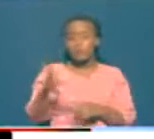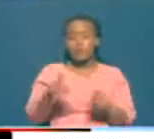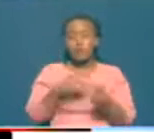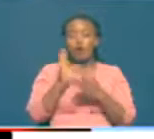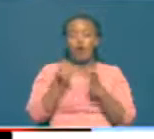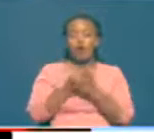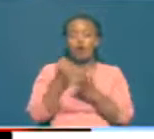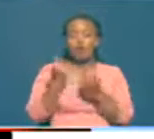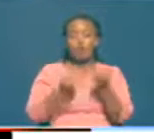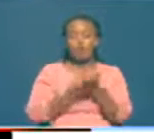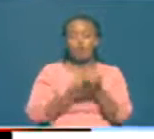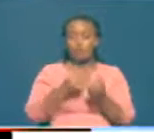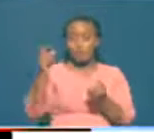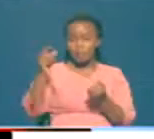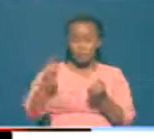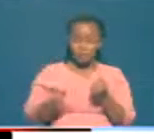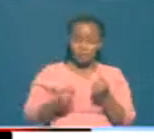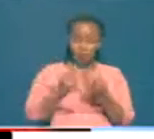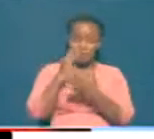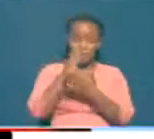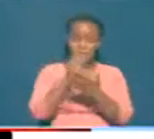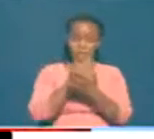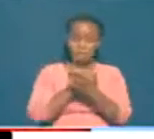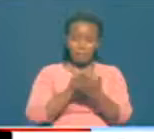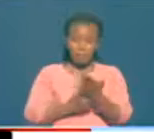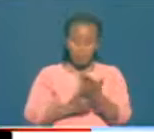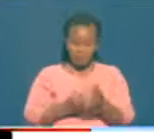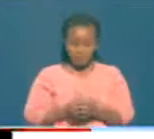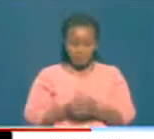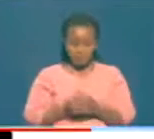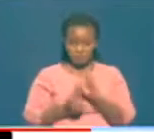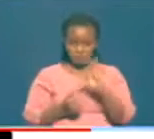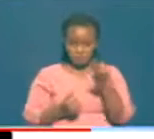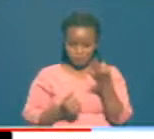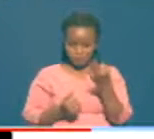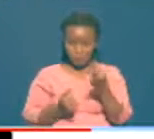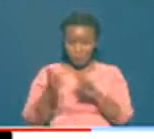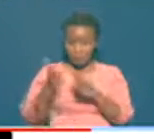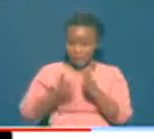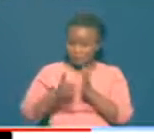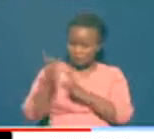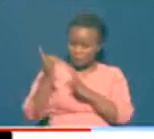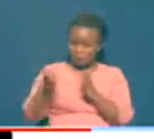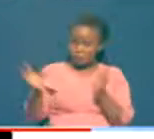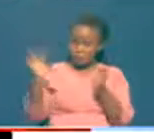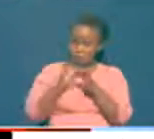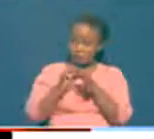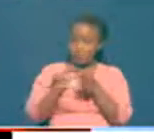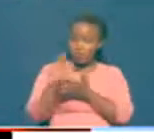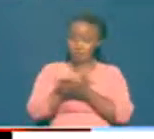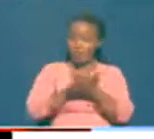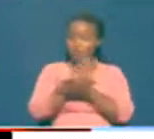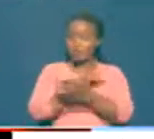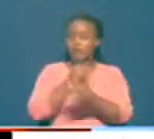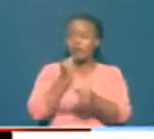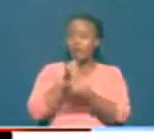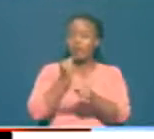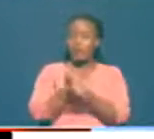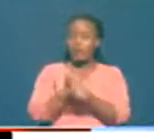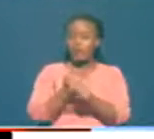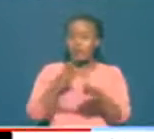offtake program. Three, development of joint framework of engagement of the inter-county livestock